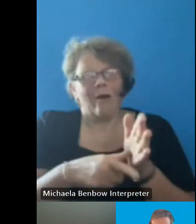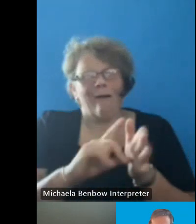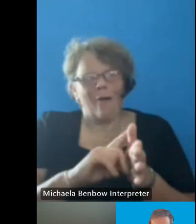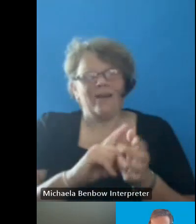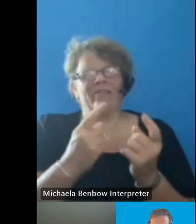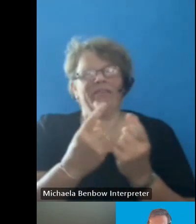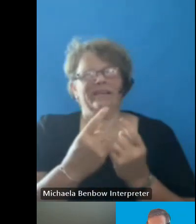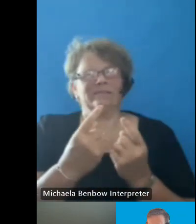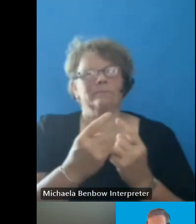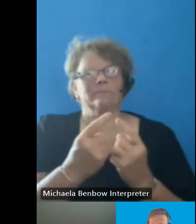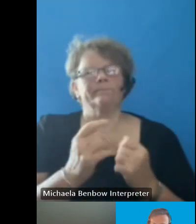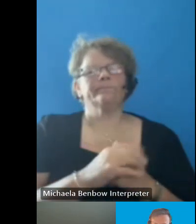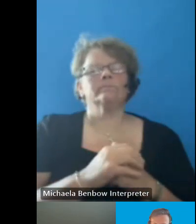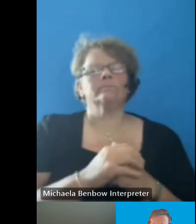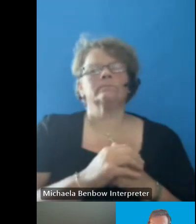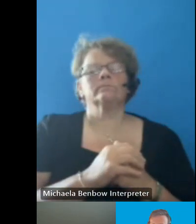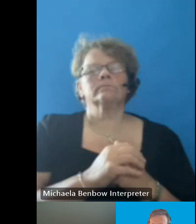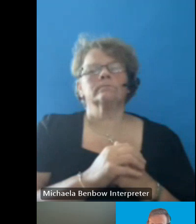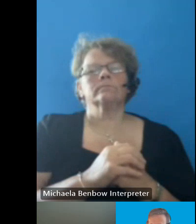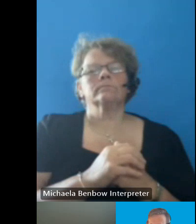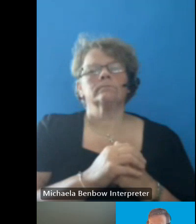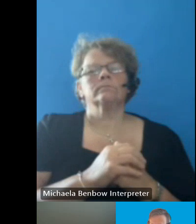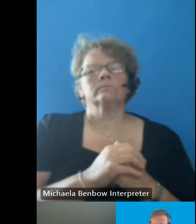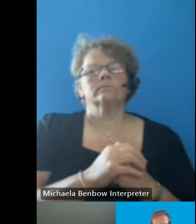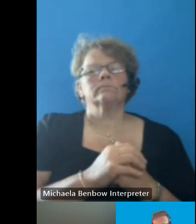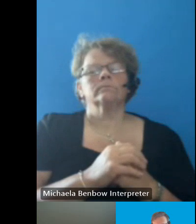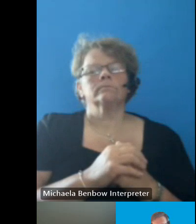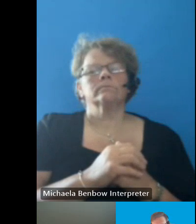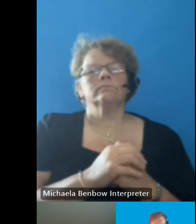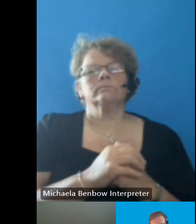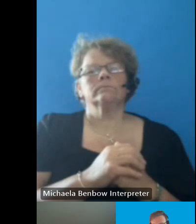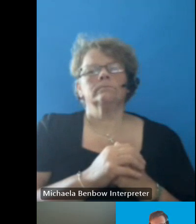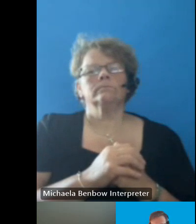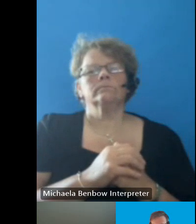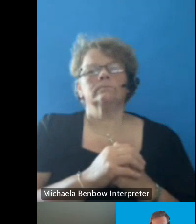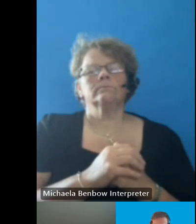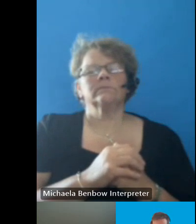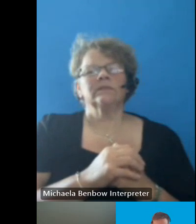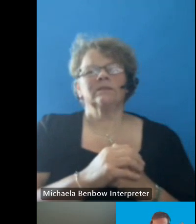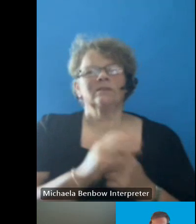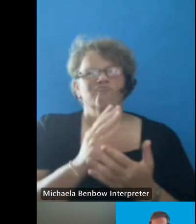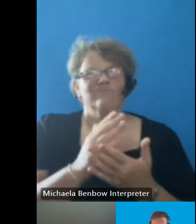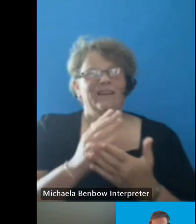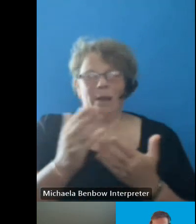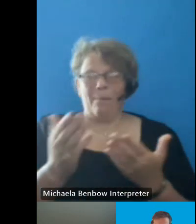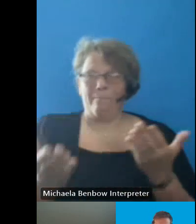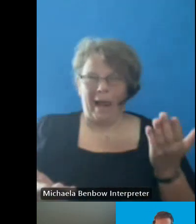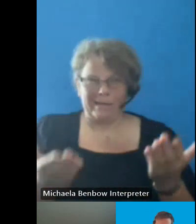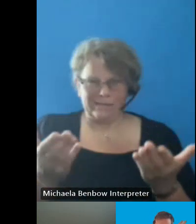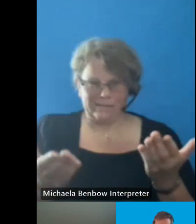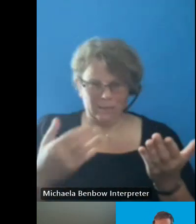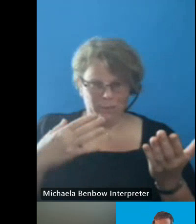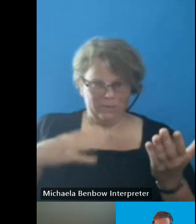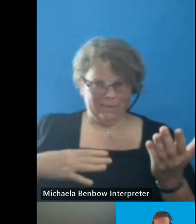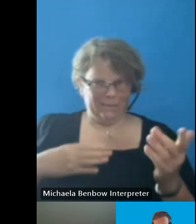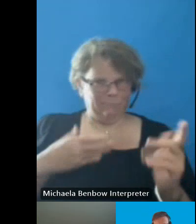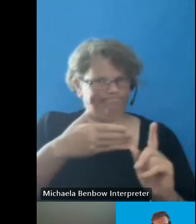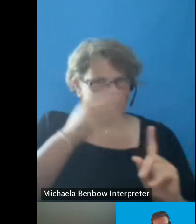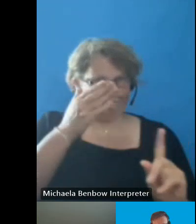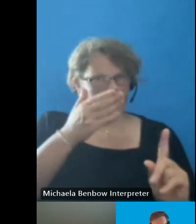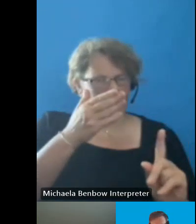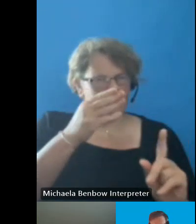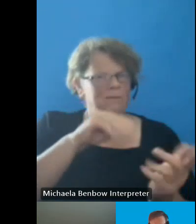Will take some time to develop, as you can imagine. So it's a balanced approach. We identify the things that we want to spend more money